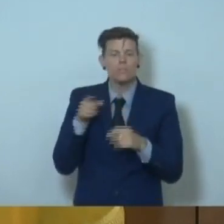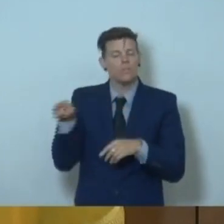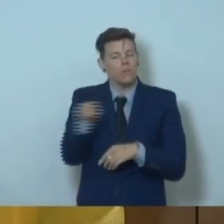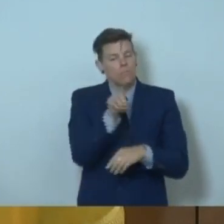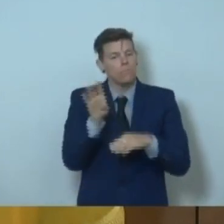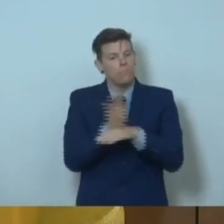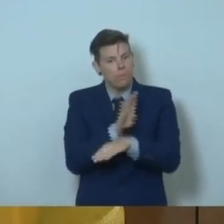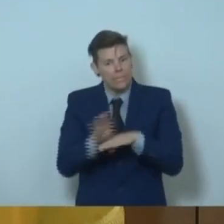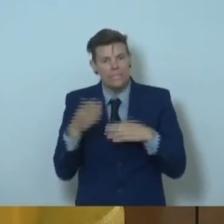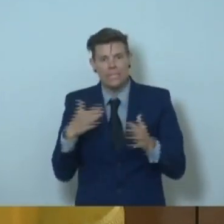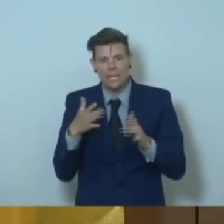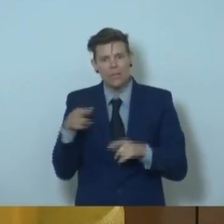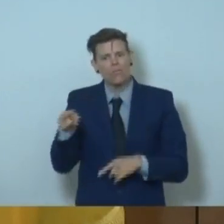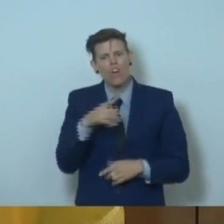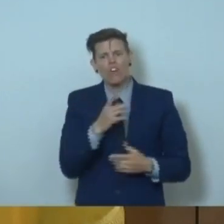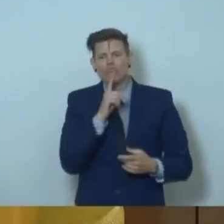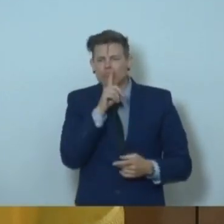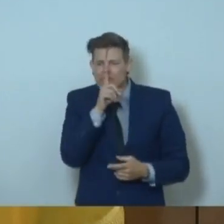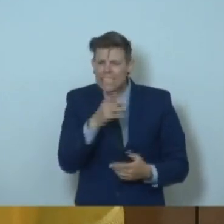helpful,